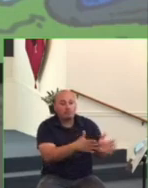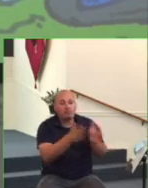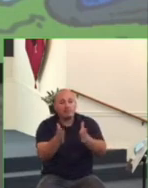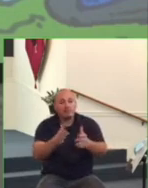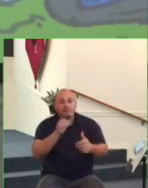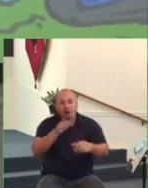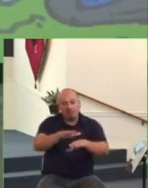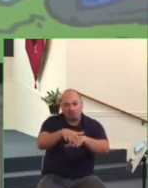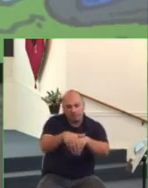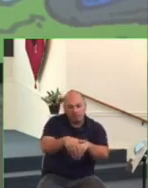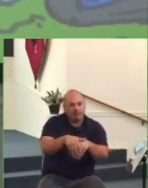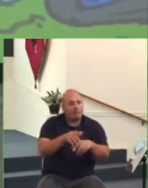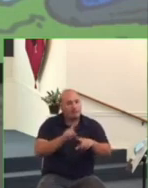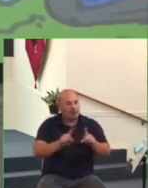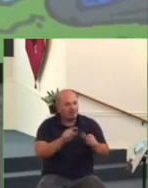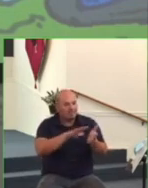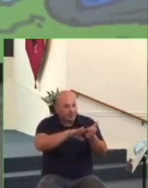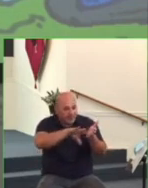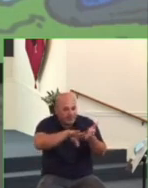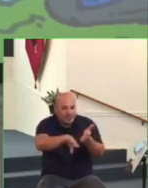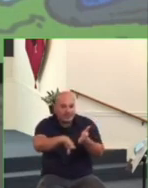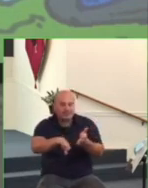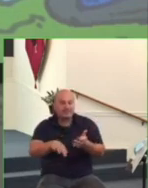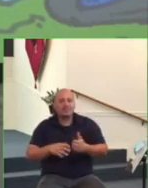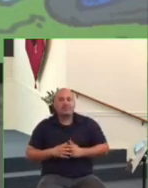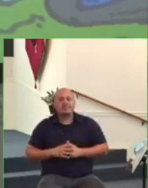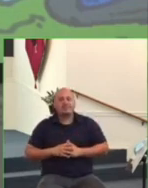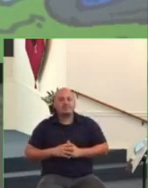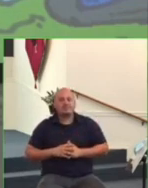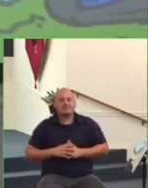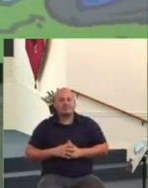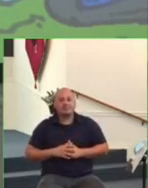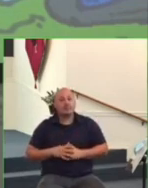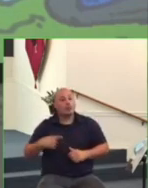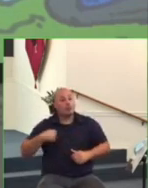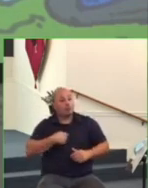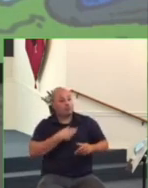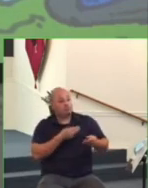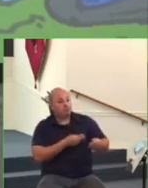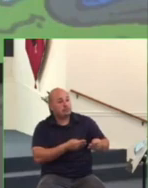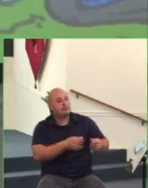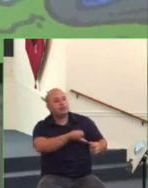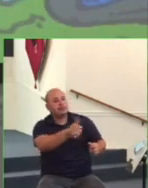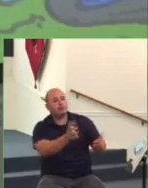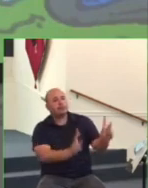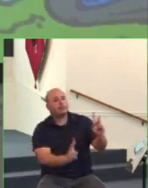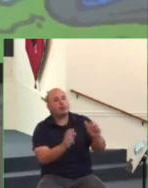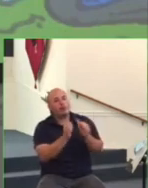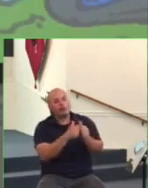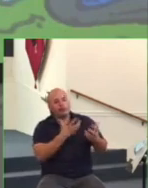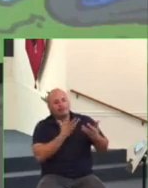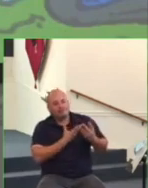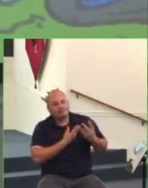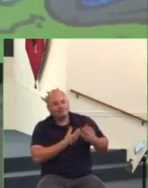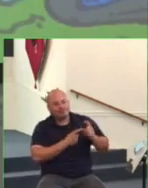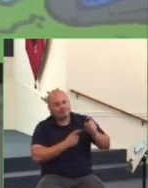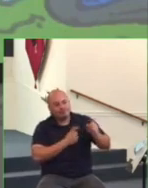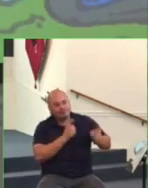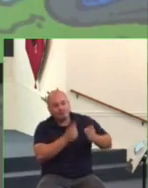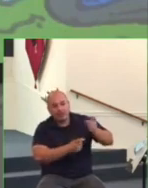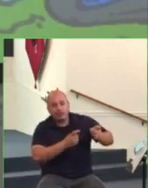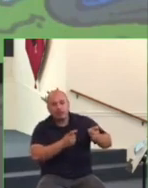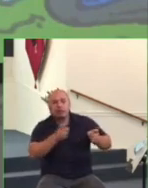with forgiveness and generosity. And when we treat others with forgiveness and generosity, God pours out his